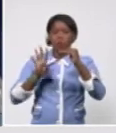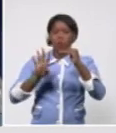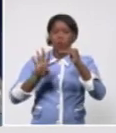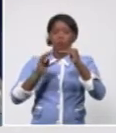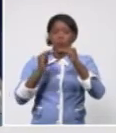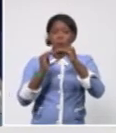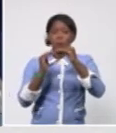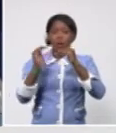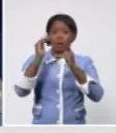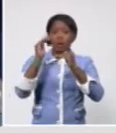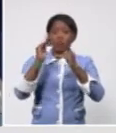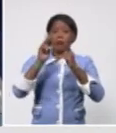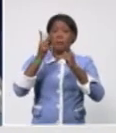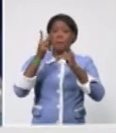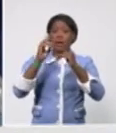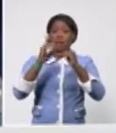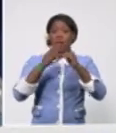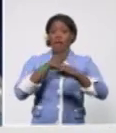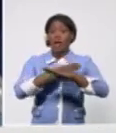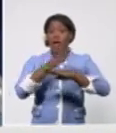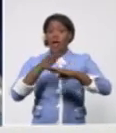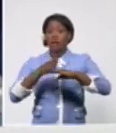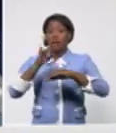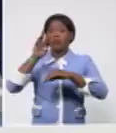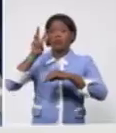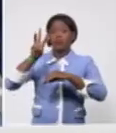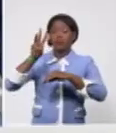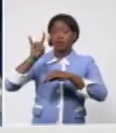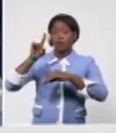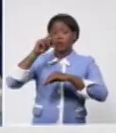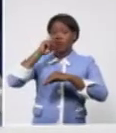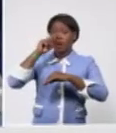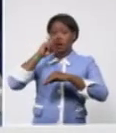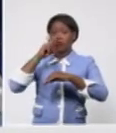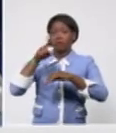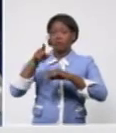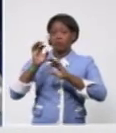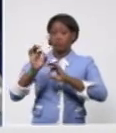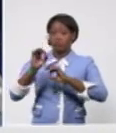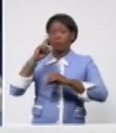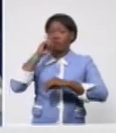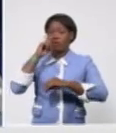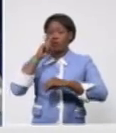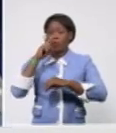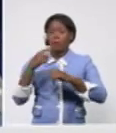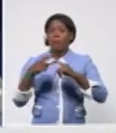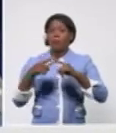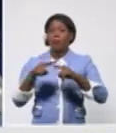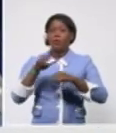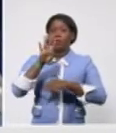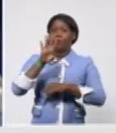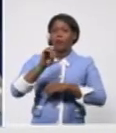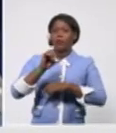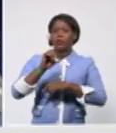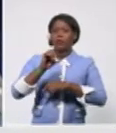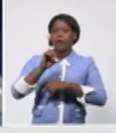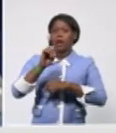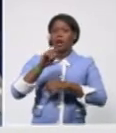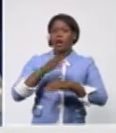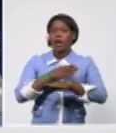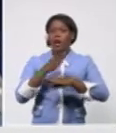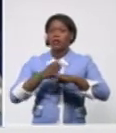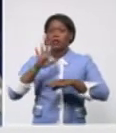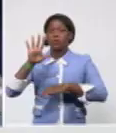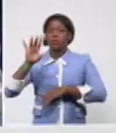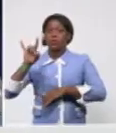20 and 39 years of age. 1 case is between 40 and 59, and 1 is over the age of